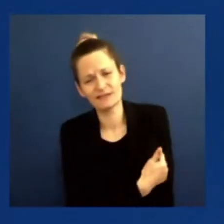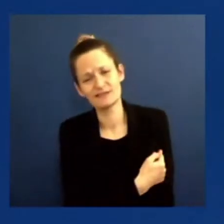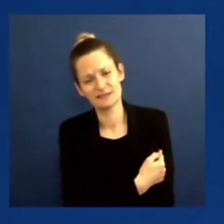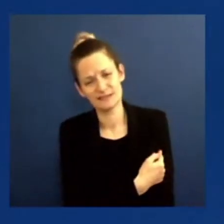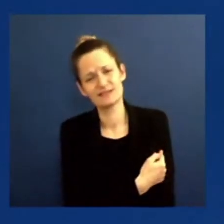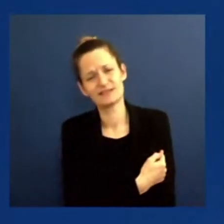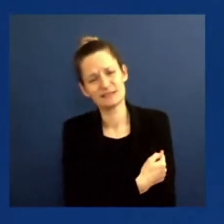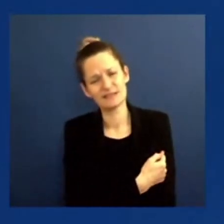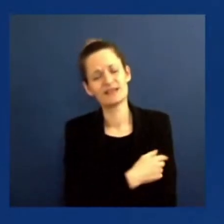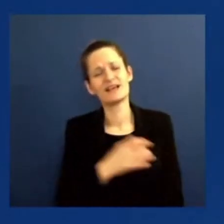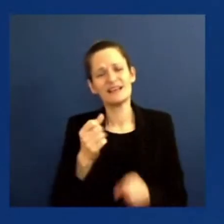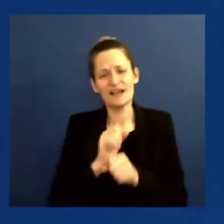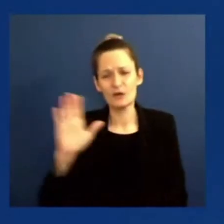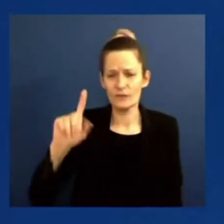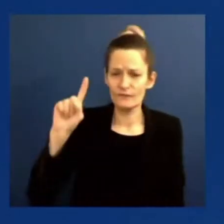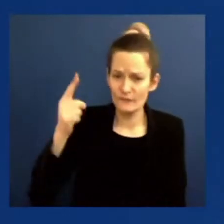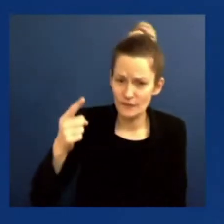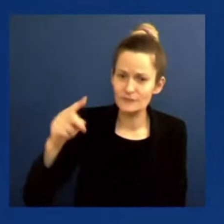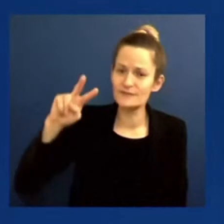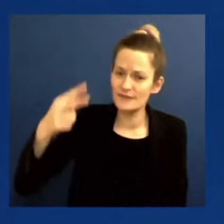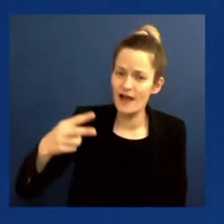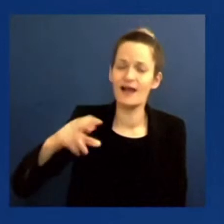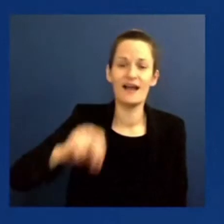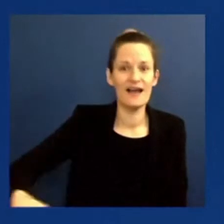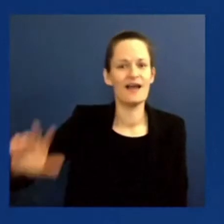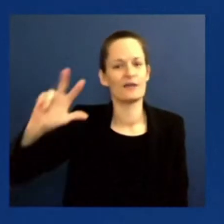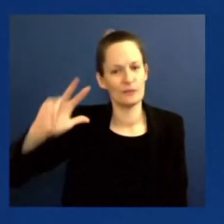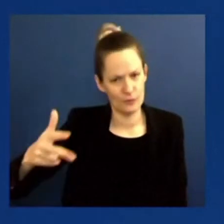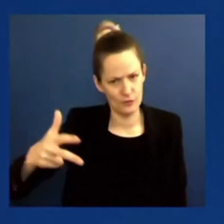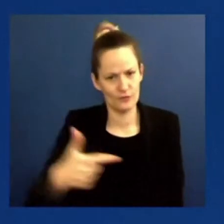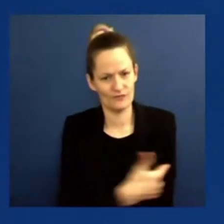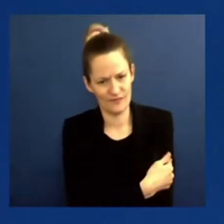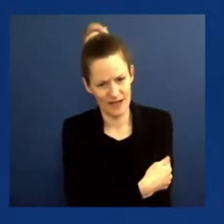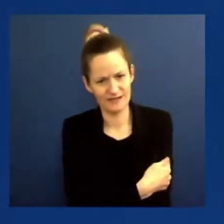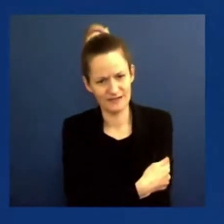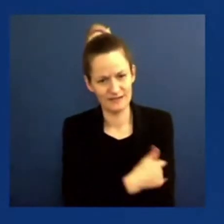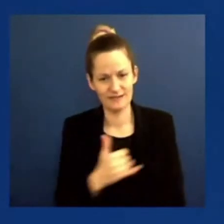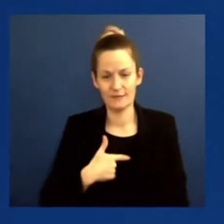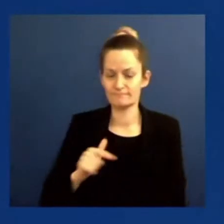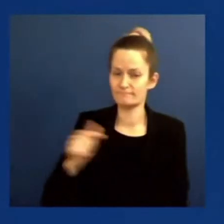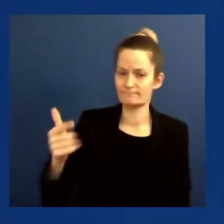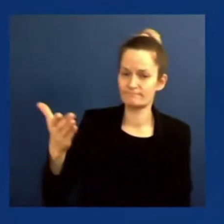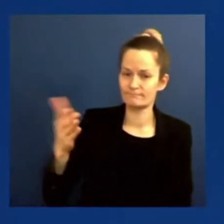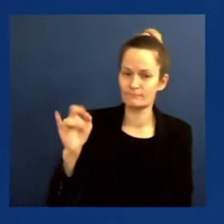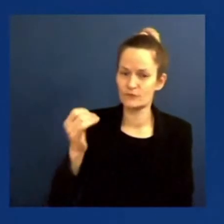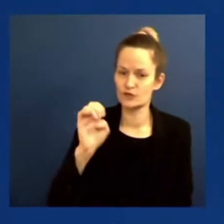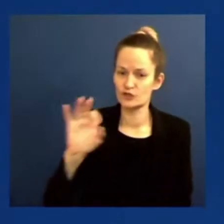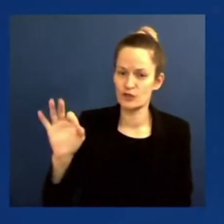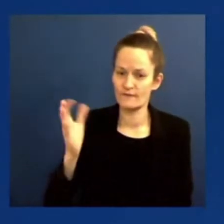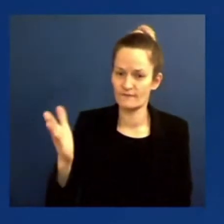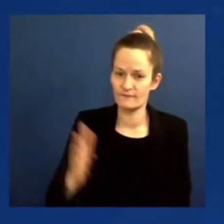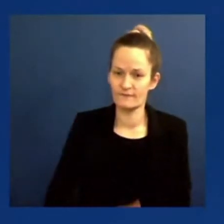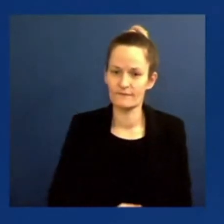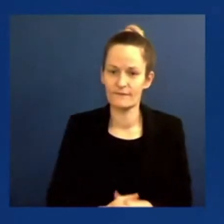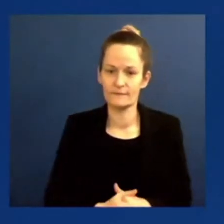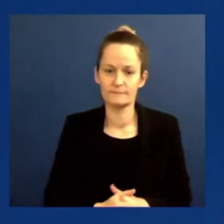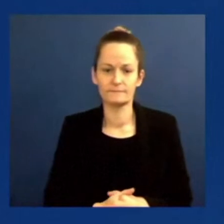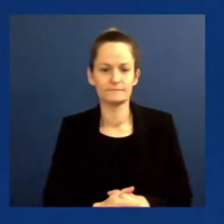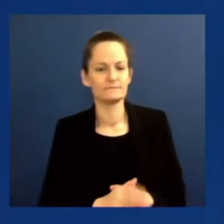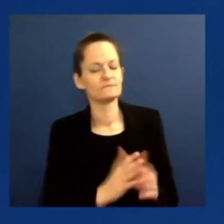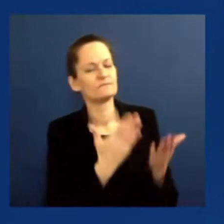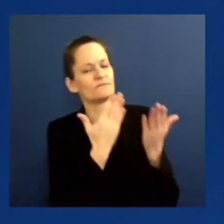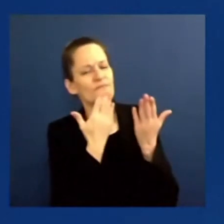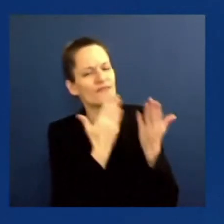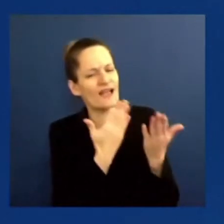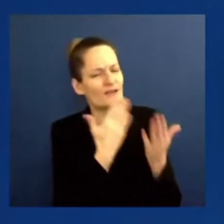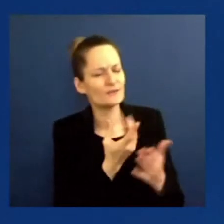essential for your protection. Back to you, Jeff. Well, thank you, doctors. Before we turn to questions, I want to provide some perspective on where